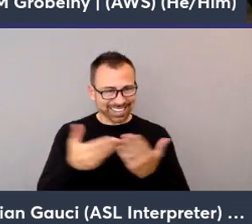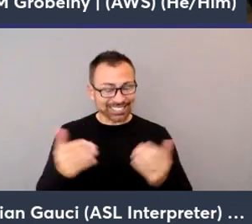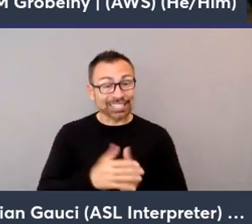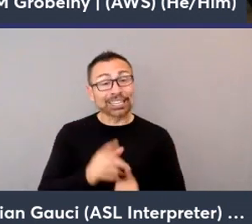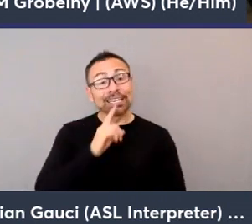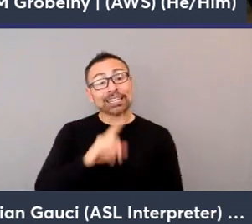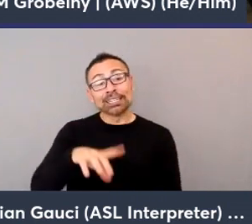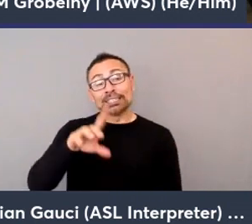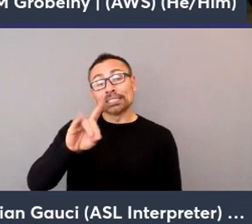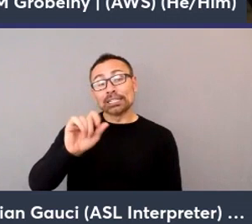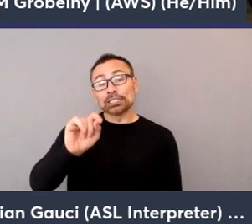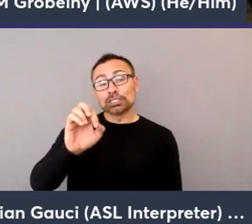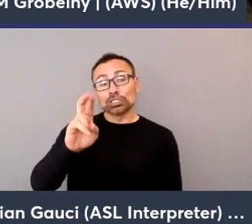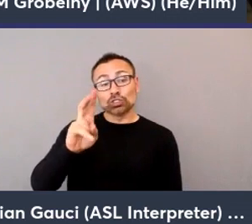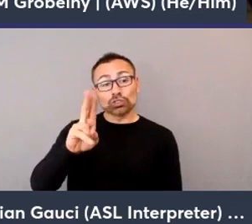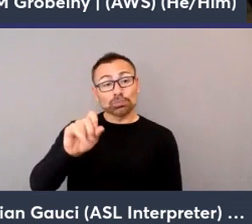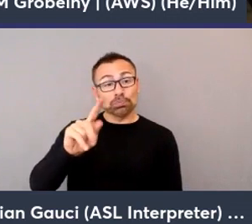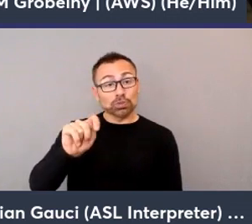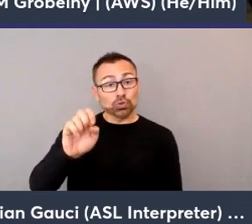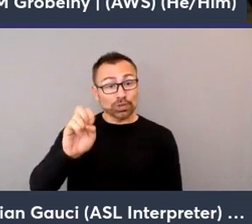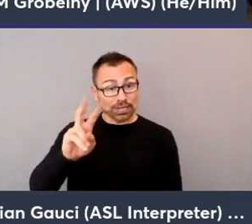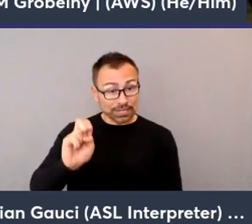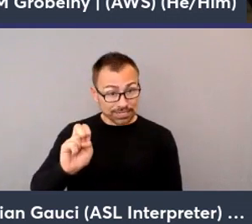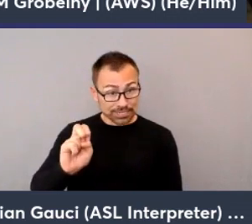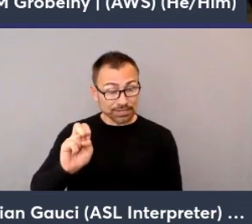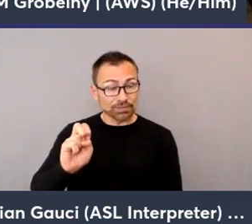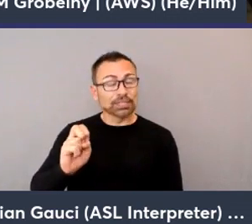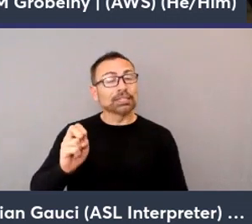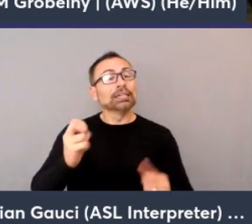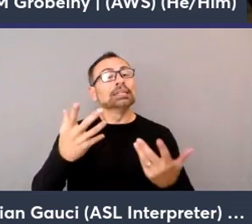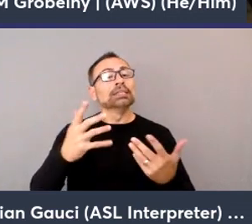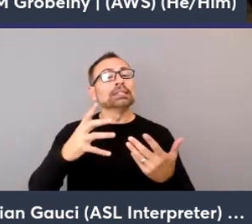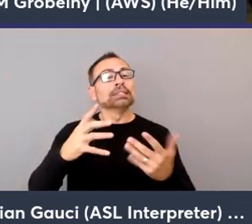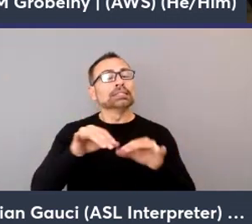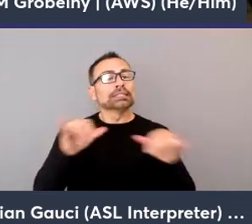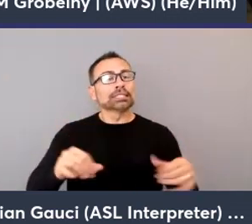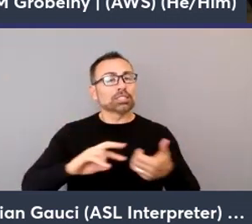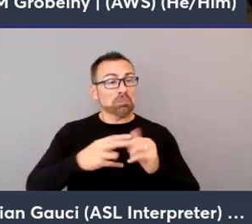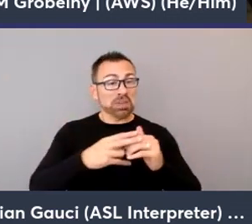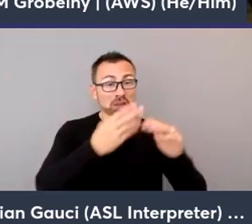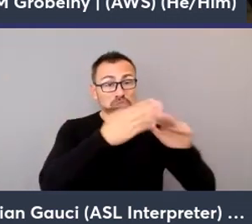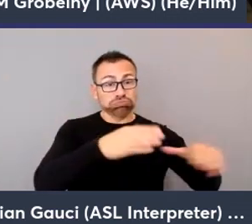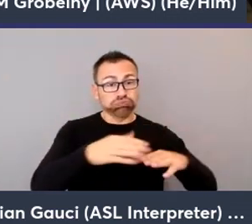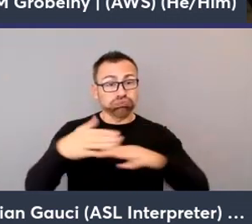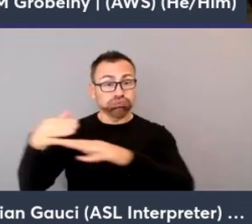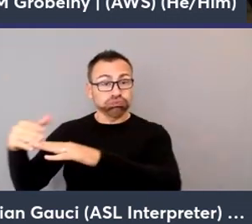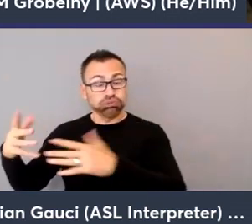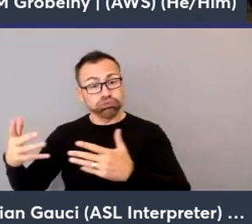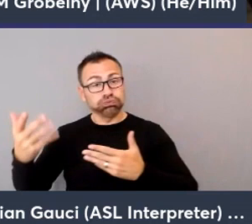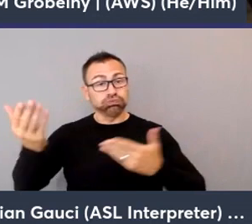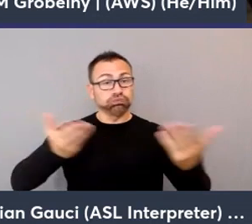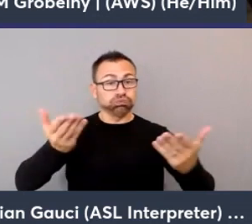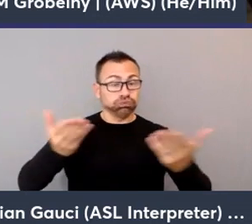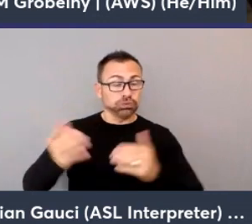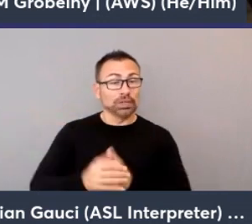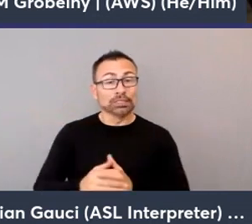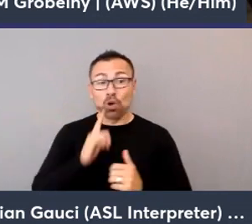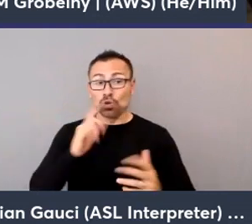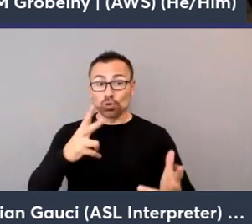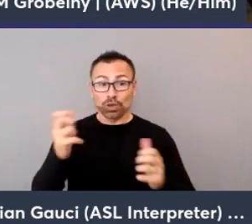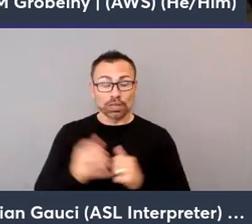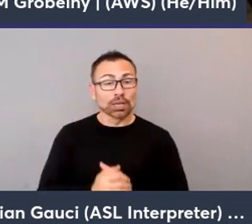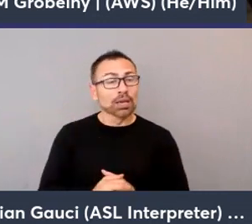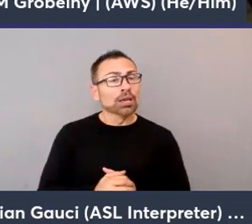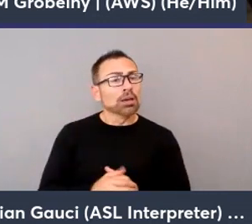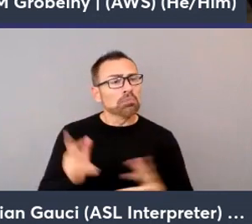process vast amounts of logs fairly quickly. So very quickly, if people who work with logs all the time found